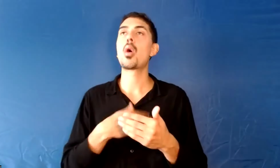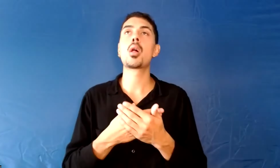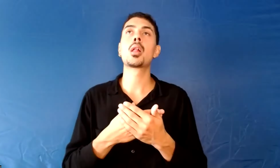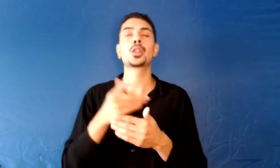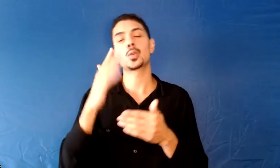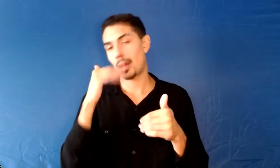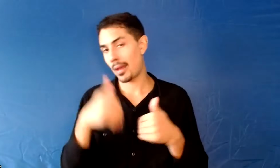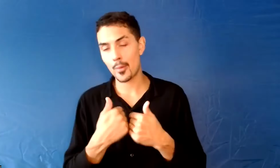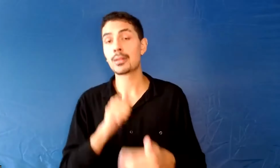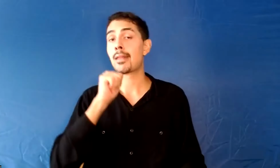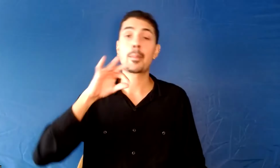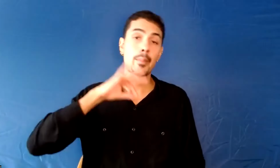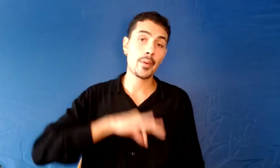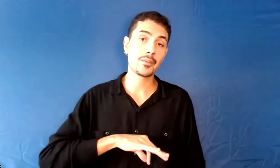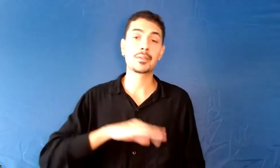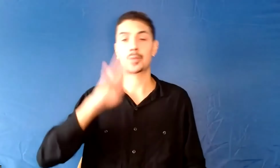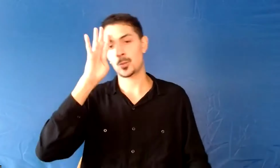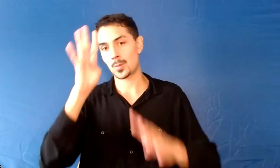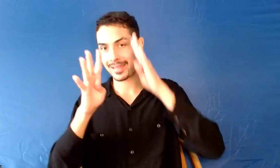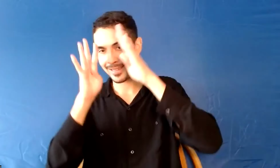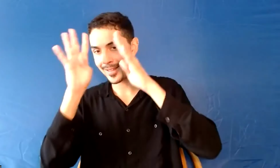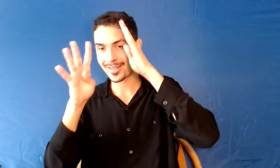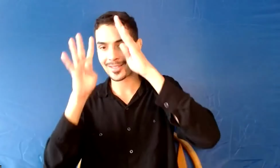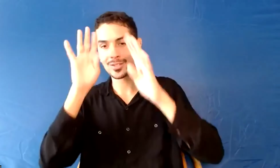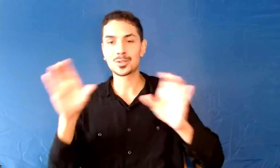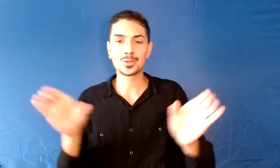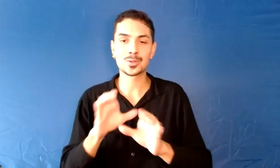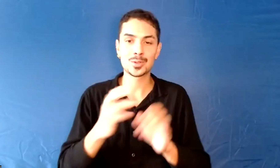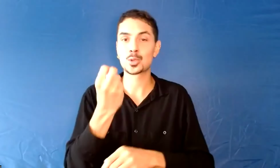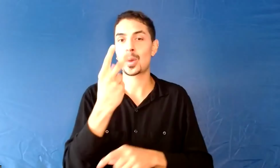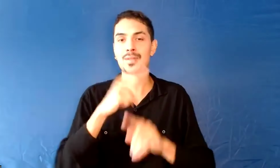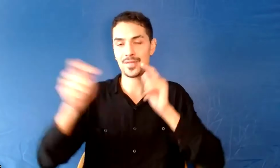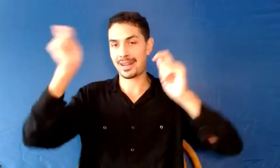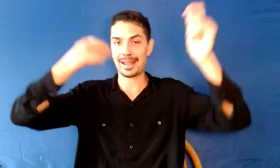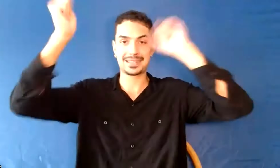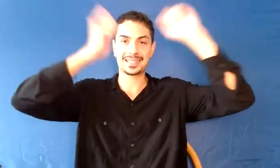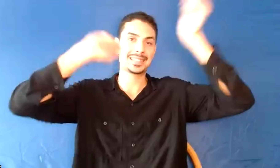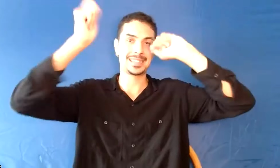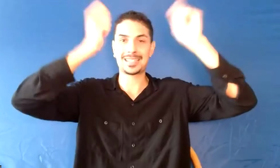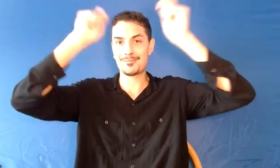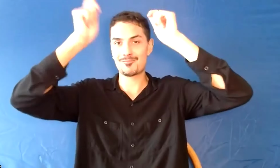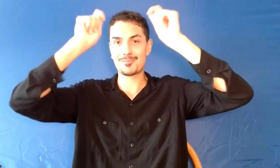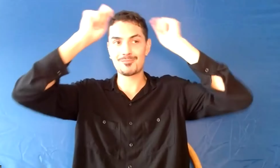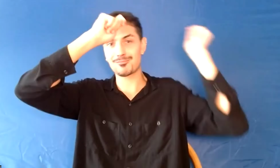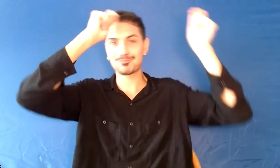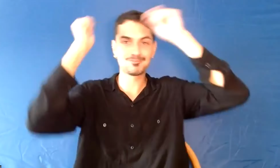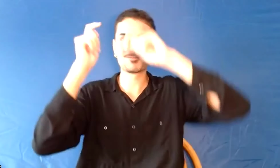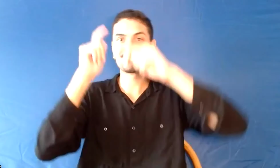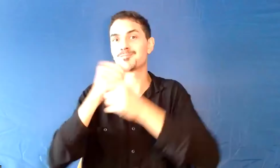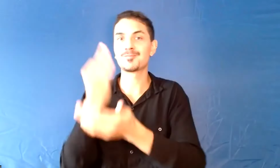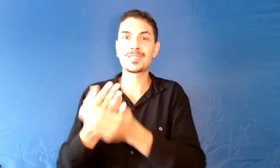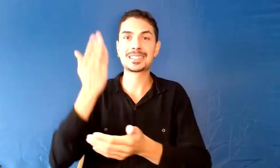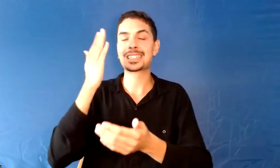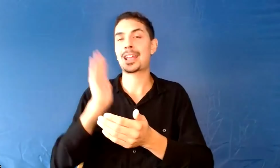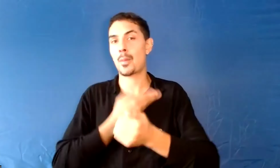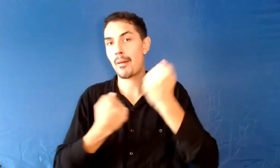is, nonprofits being creative, wearing 12 different hats, being creative in funding and the way we do our